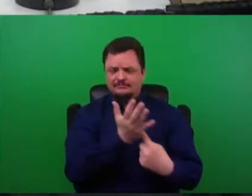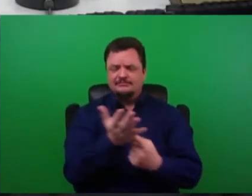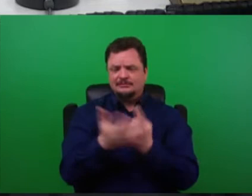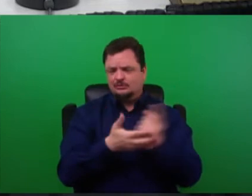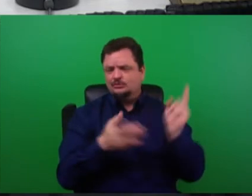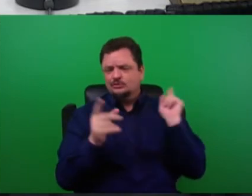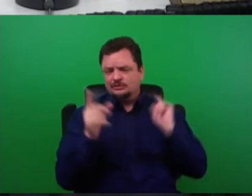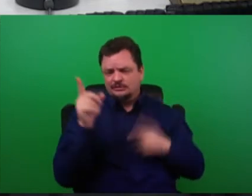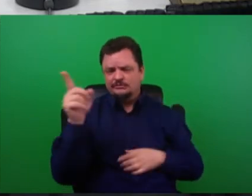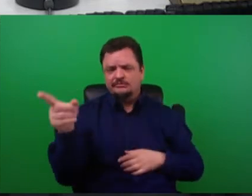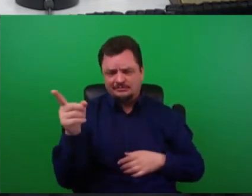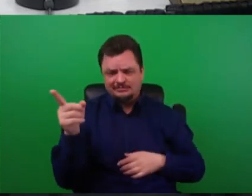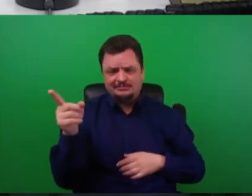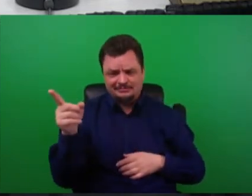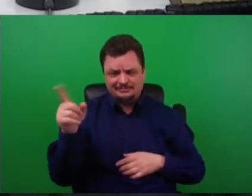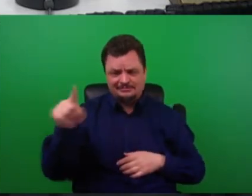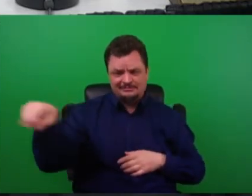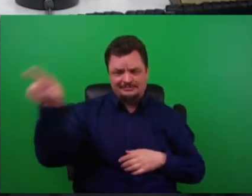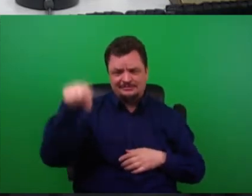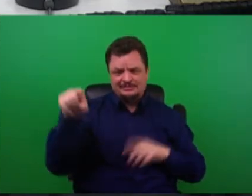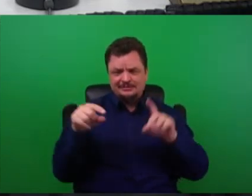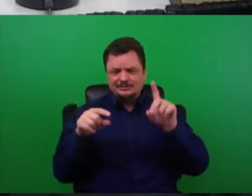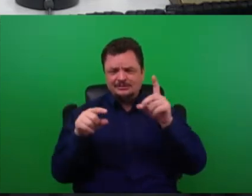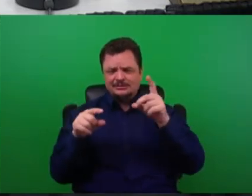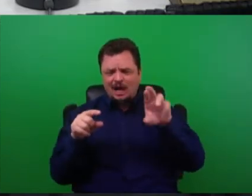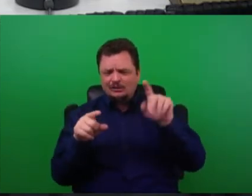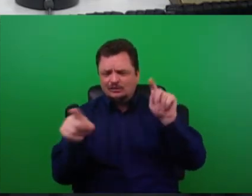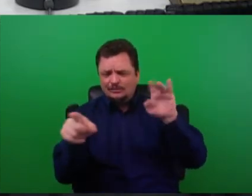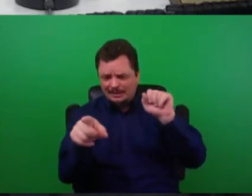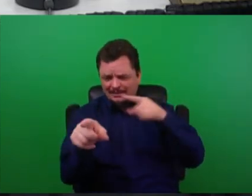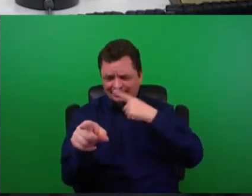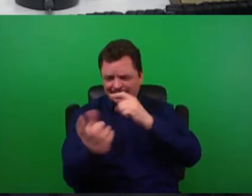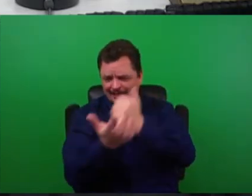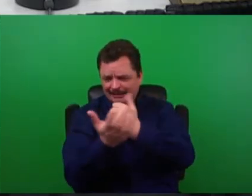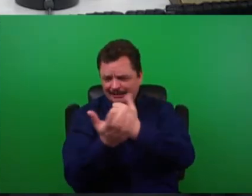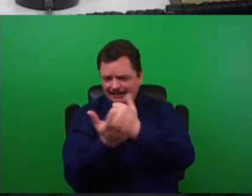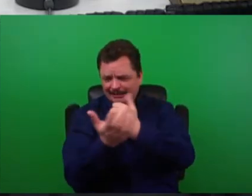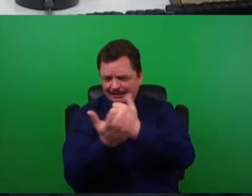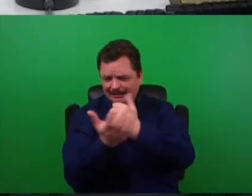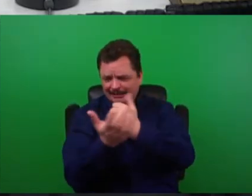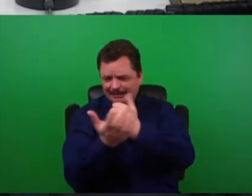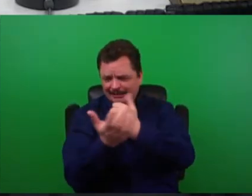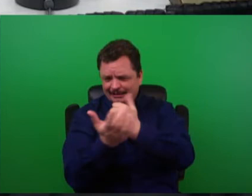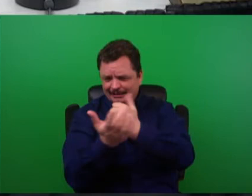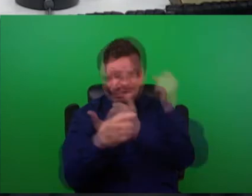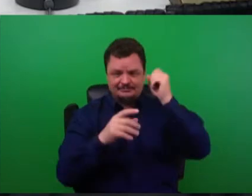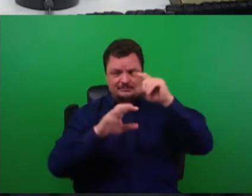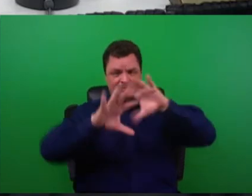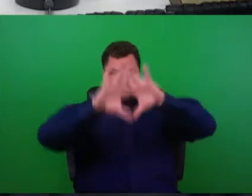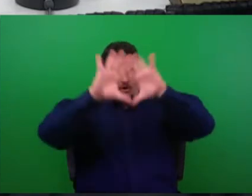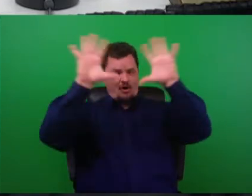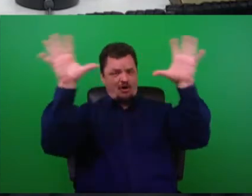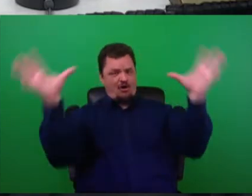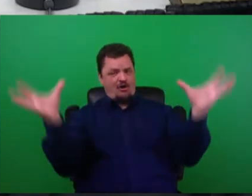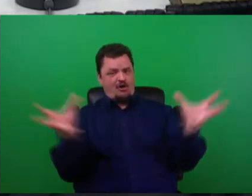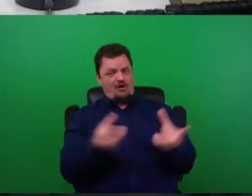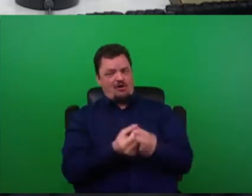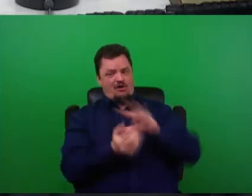global aspect rather than D11, they had talked about the cartels And then also